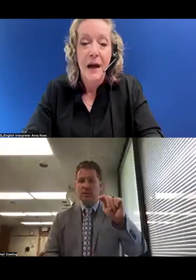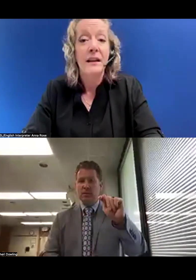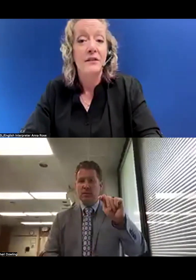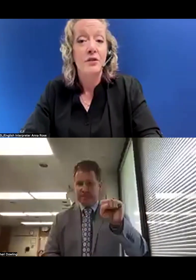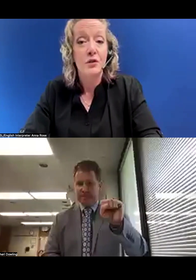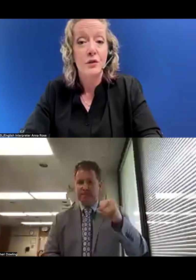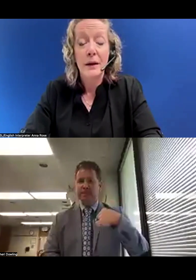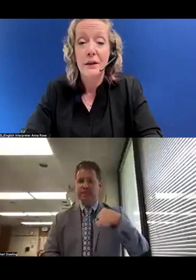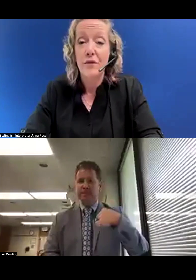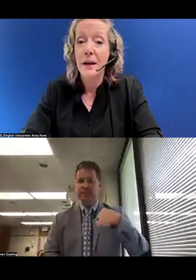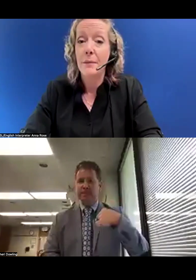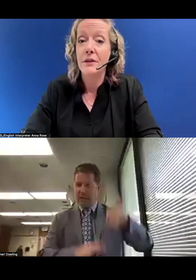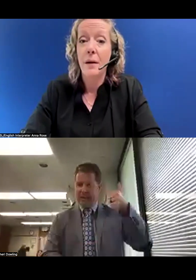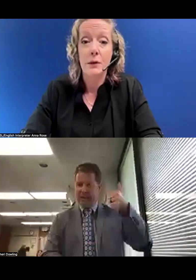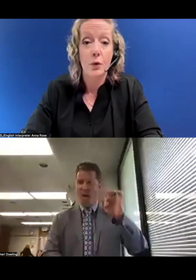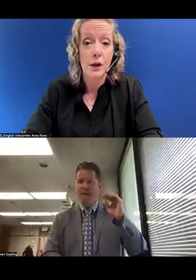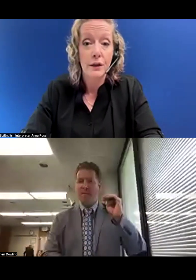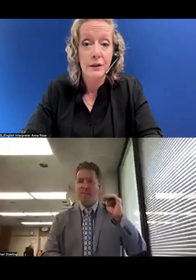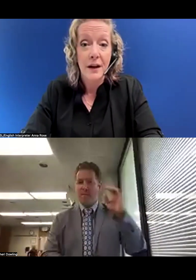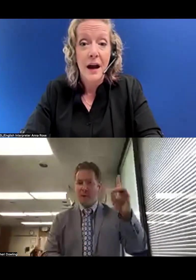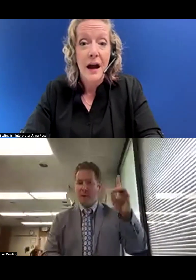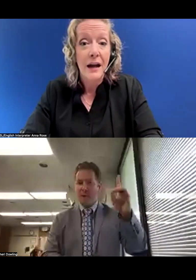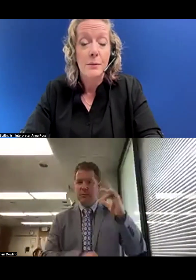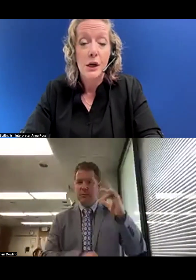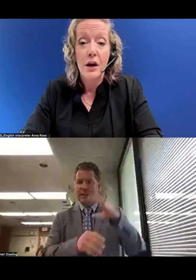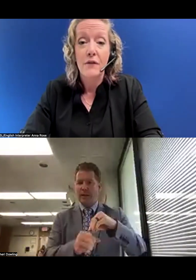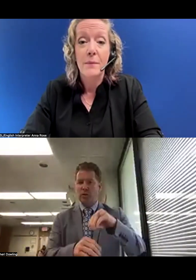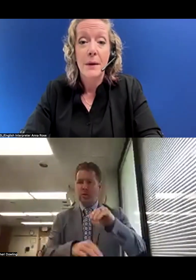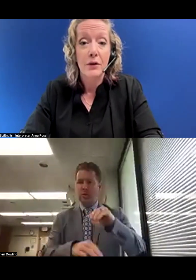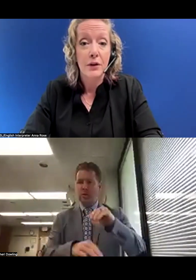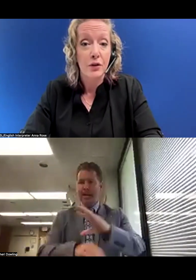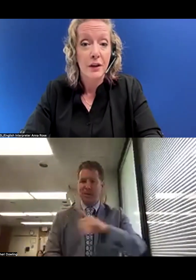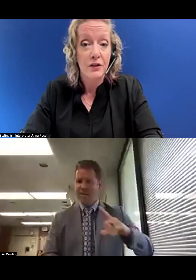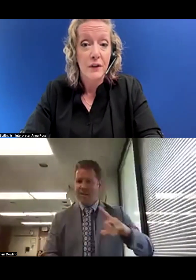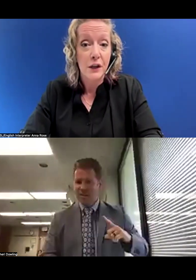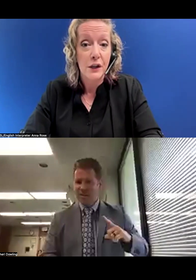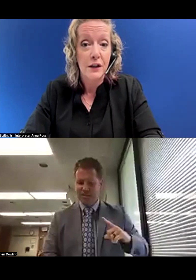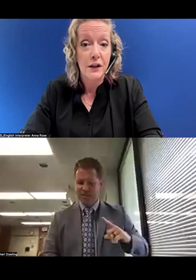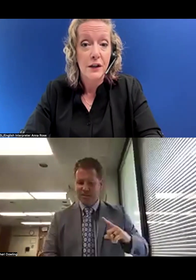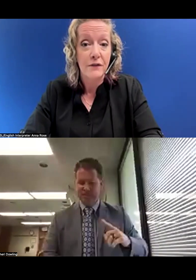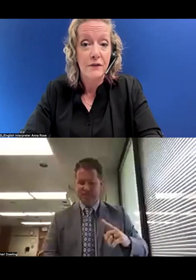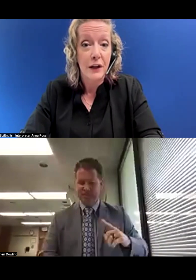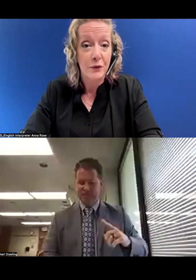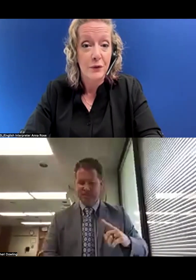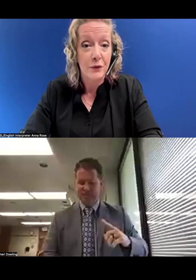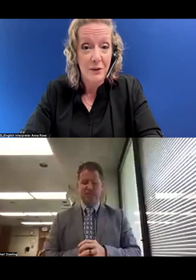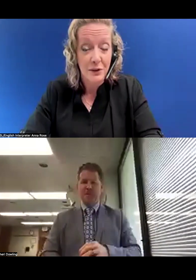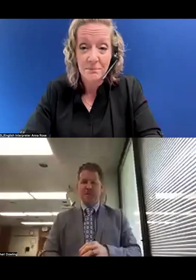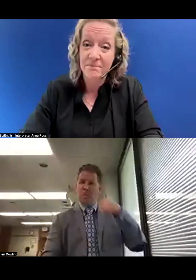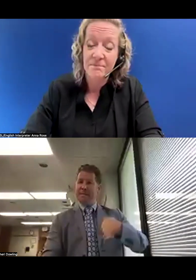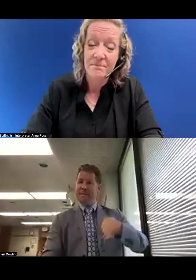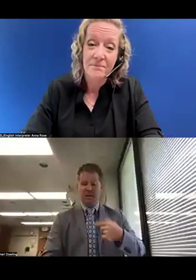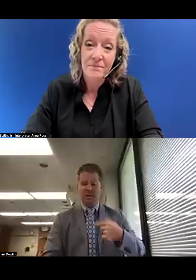I'd like to introduce myself. My name is Thomas Horges. I am chair of the Maryland Early Intervention Advisory Council.